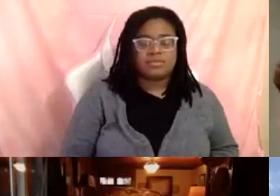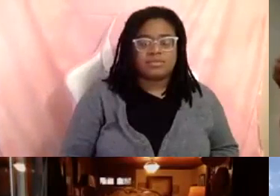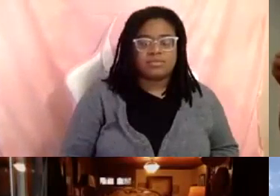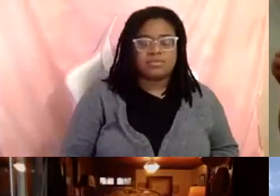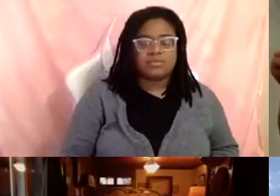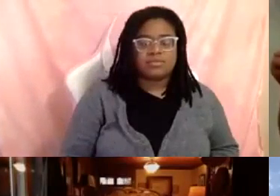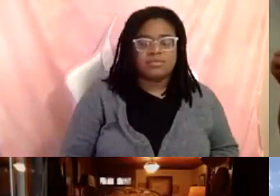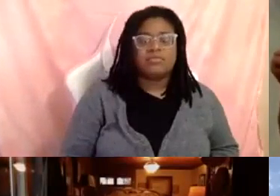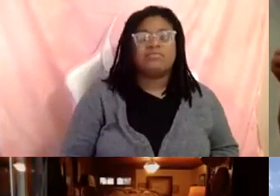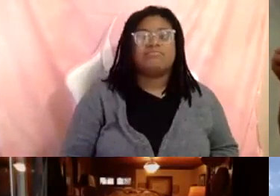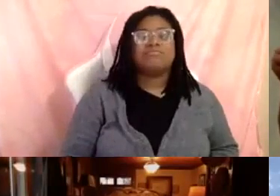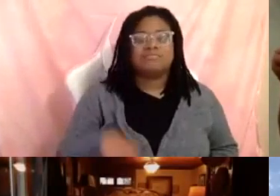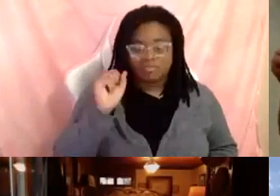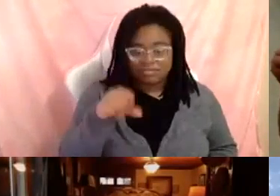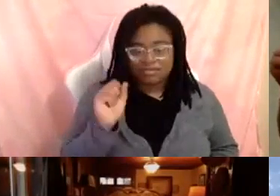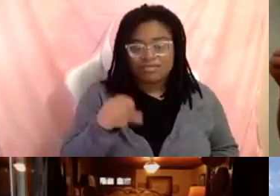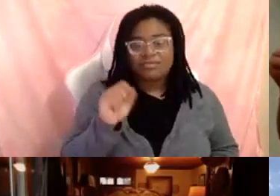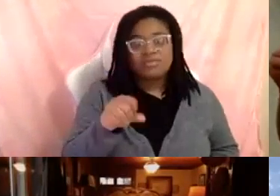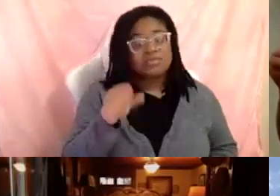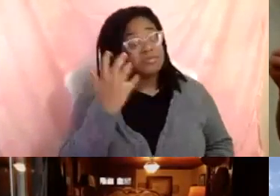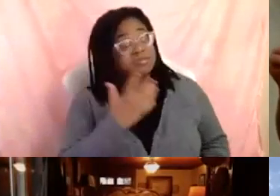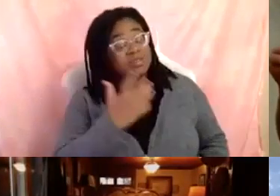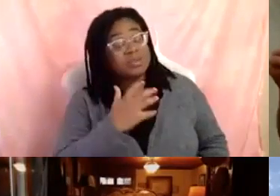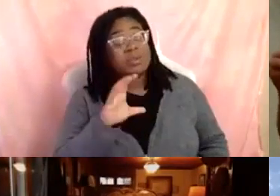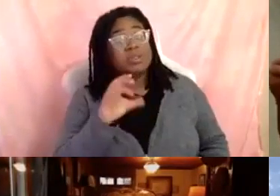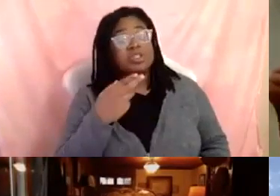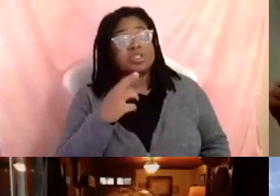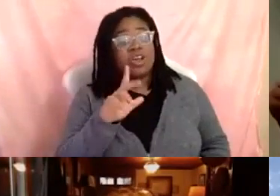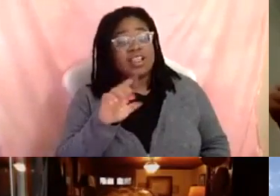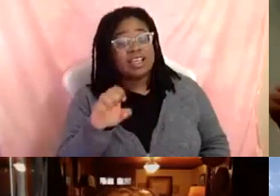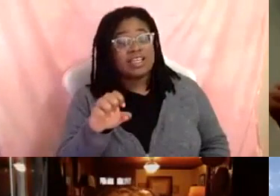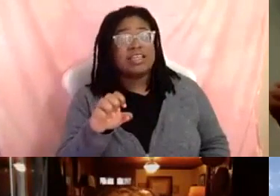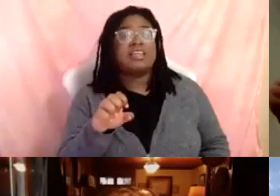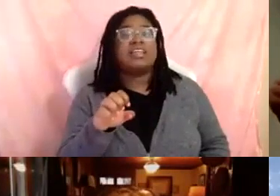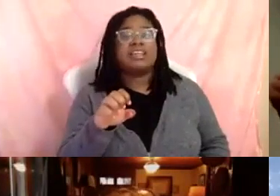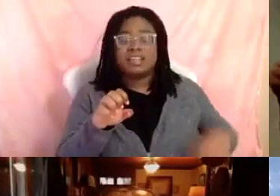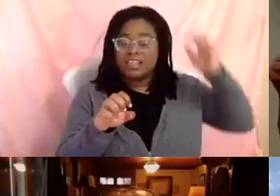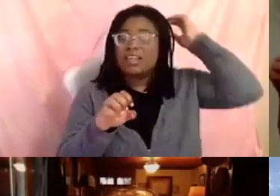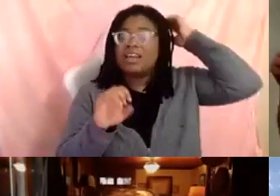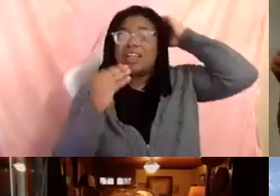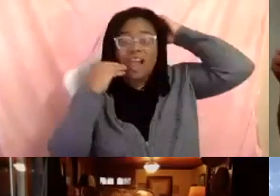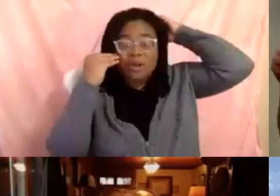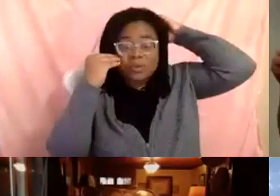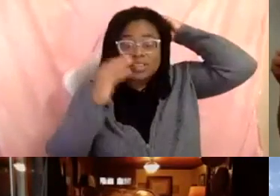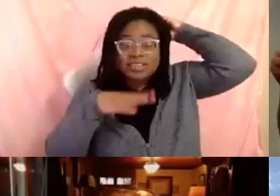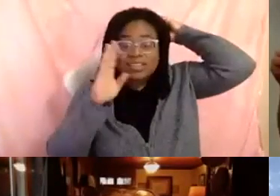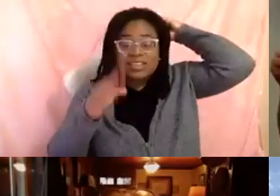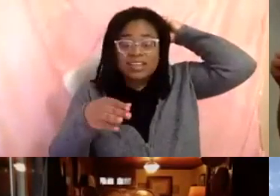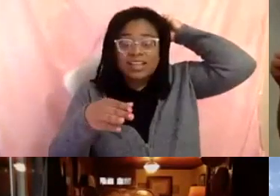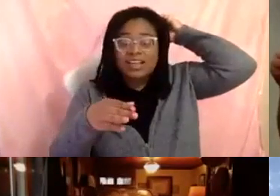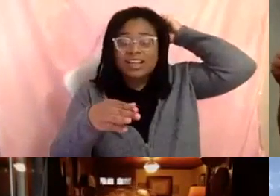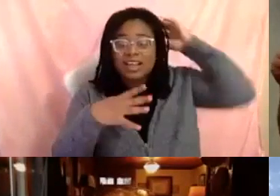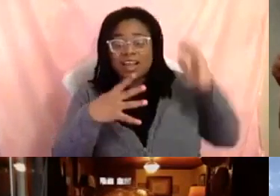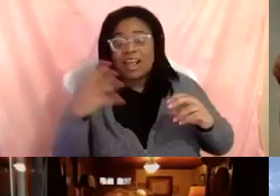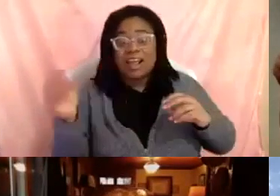Ooh. Yes. Ooh, Charlie. Like Charlie's the house. And then it's